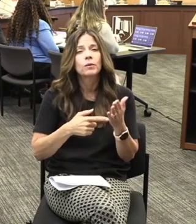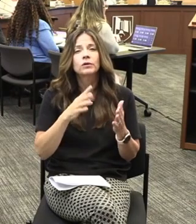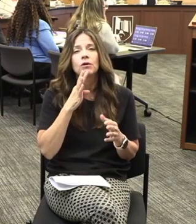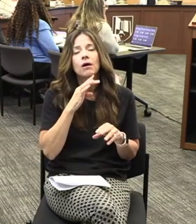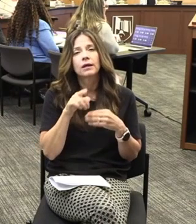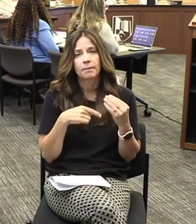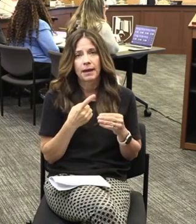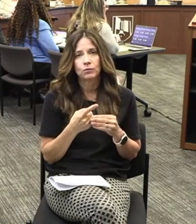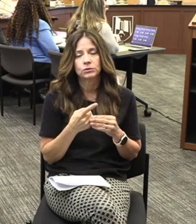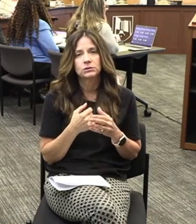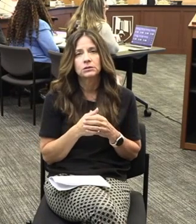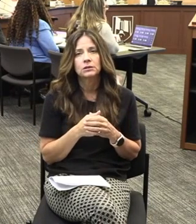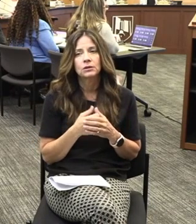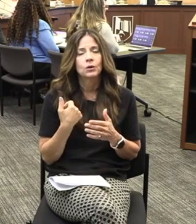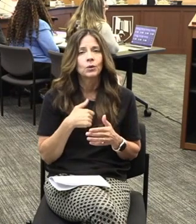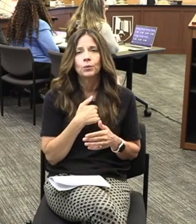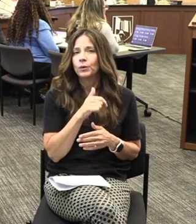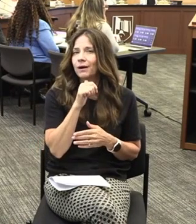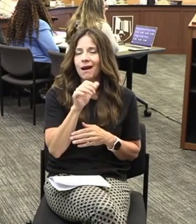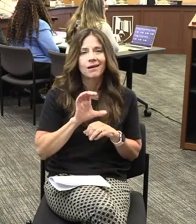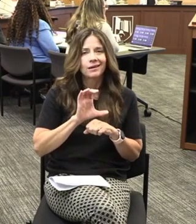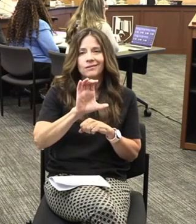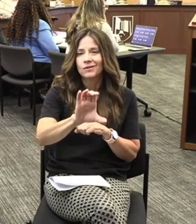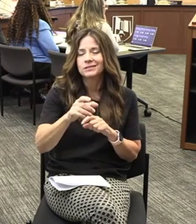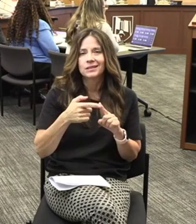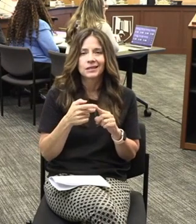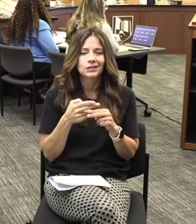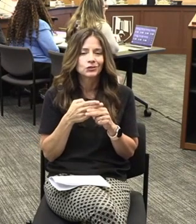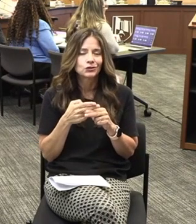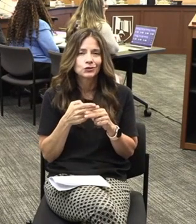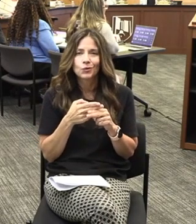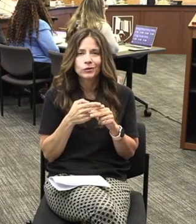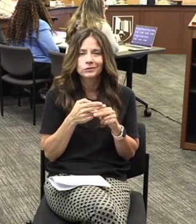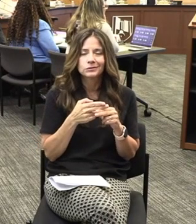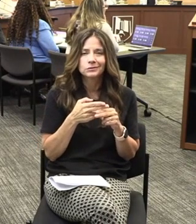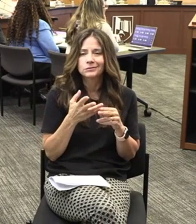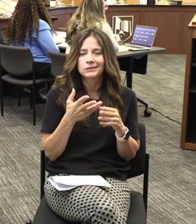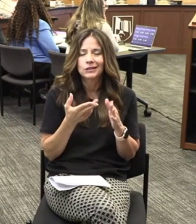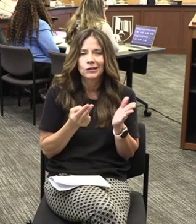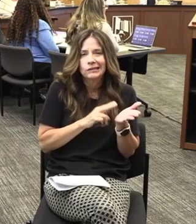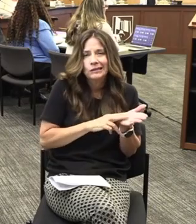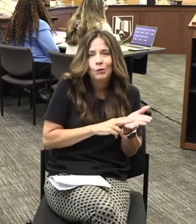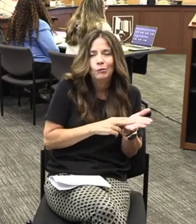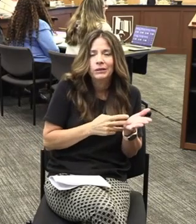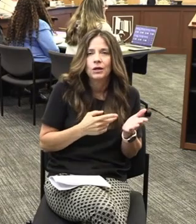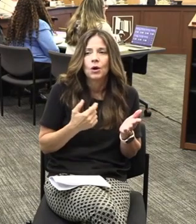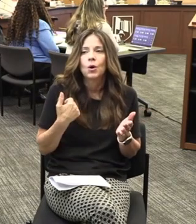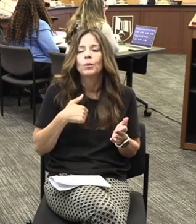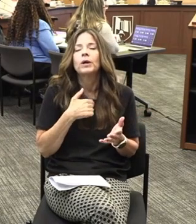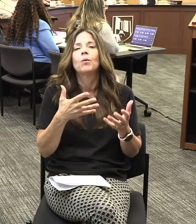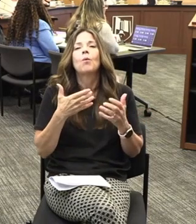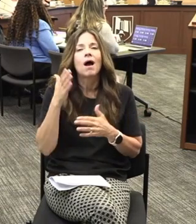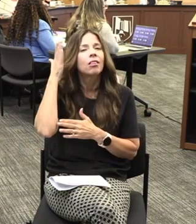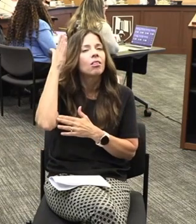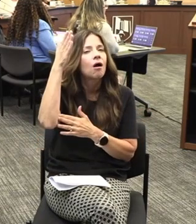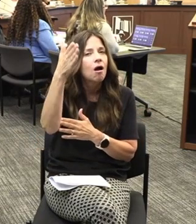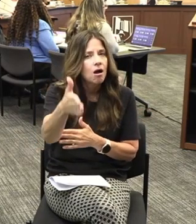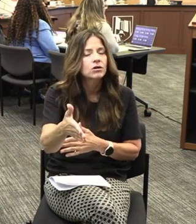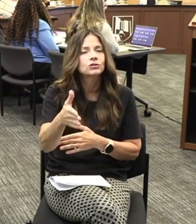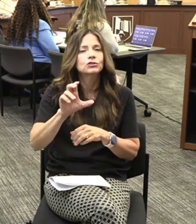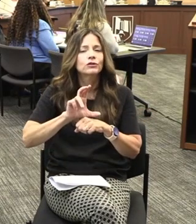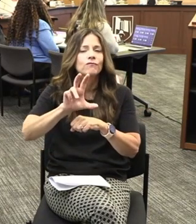about. We're not investing in short-term bursts of enrollment. We're making long-term investments